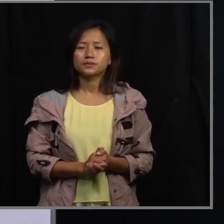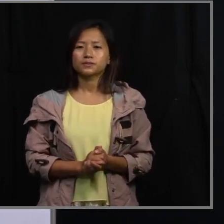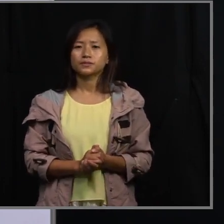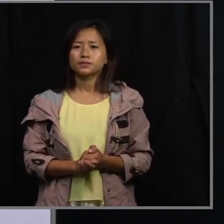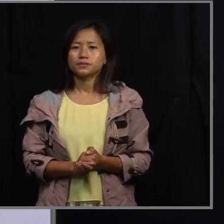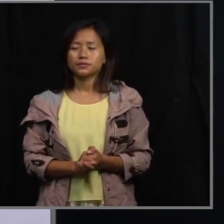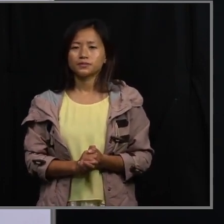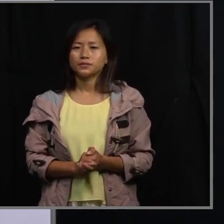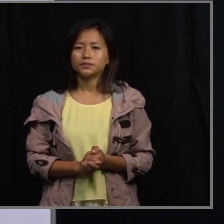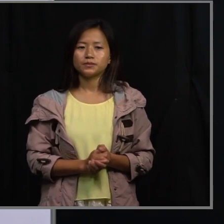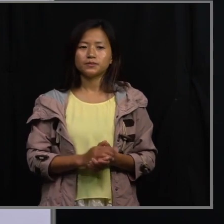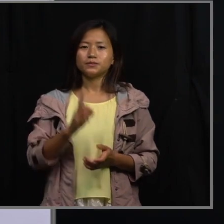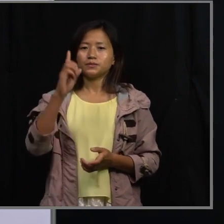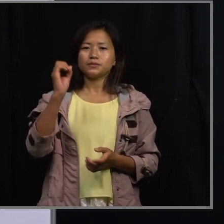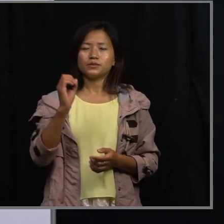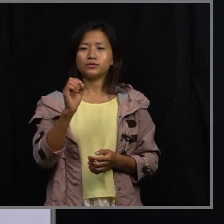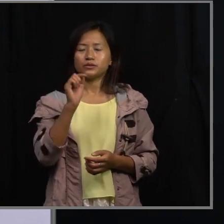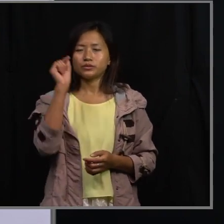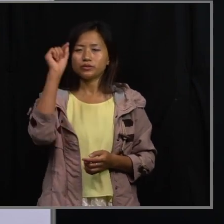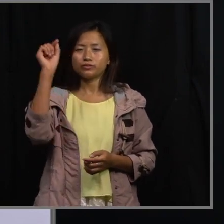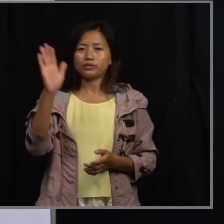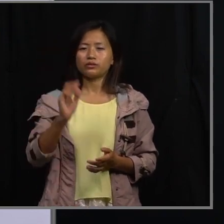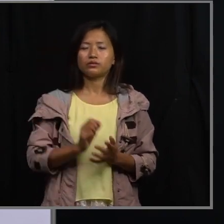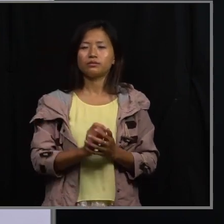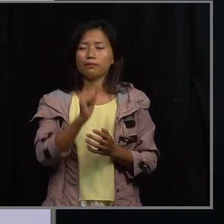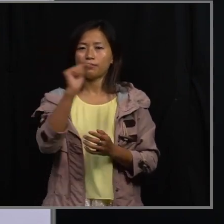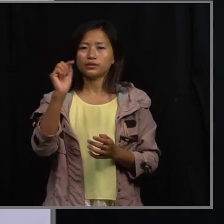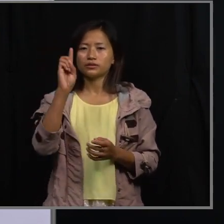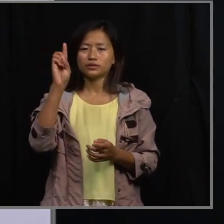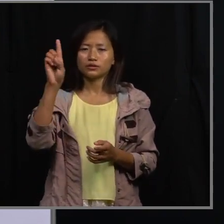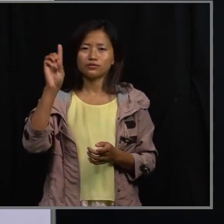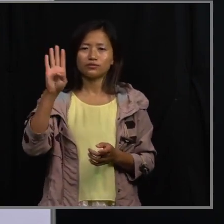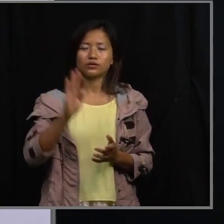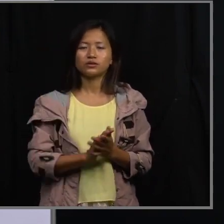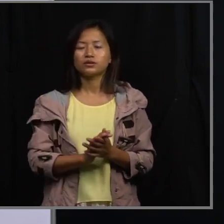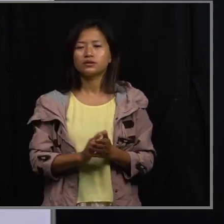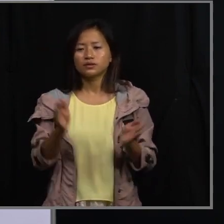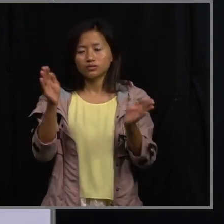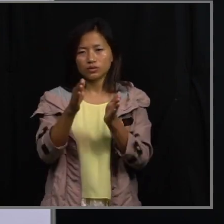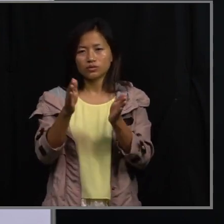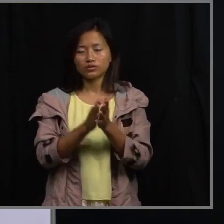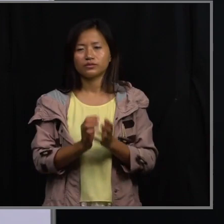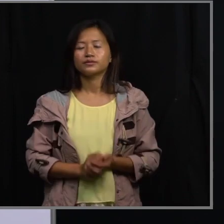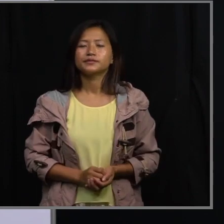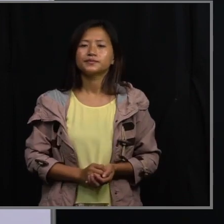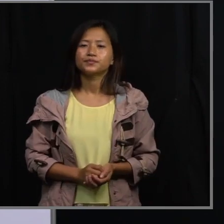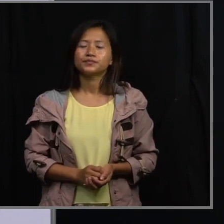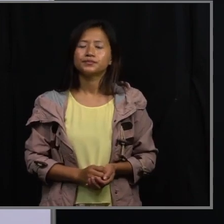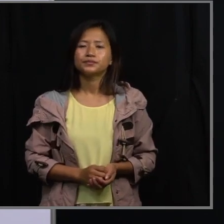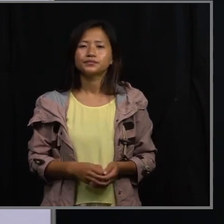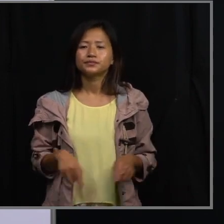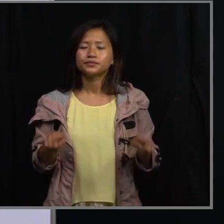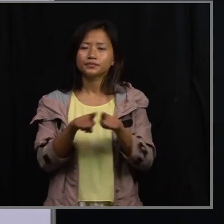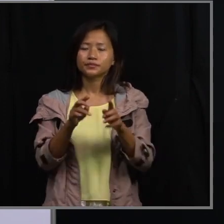length, right? 10 to the power minus 14 and beyond. Okay, we can measure smaller than 10 to the power minus 14. Okay,